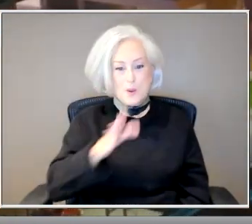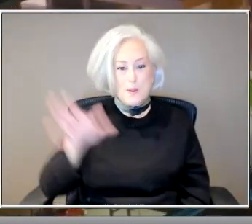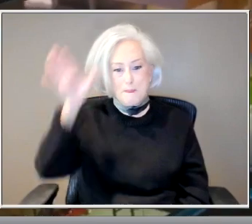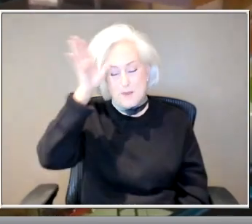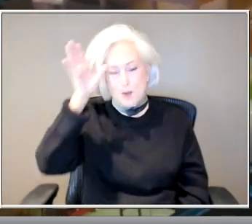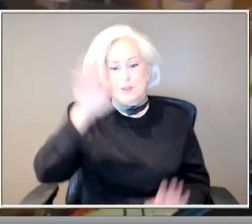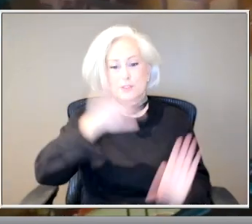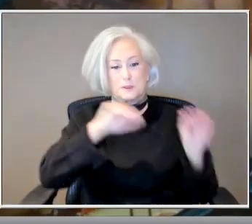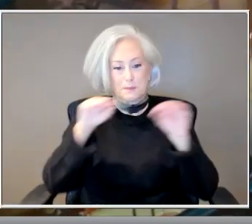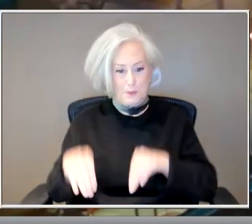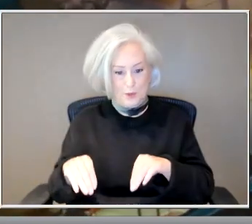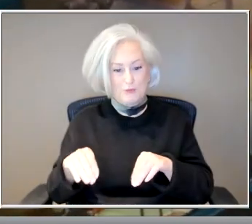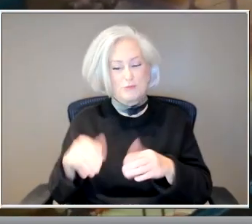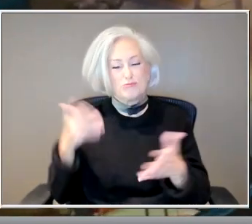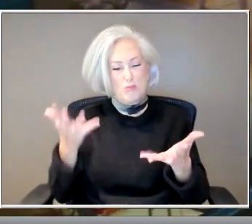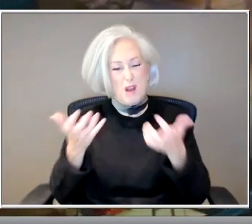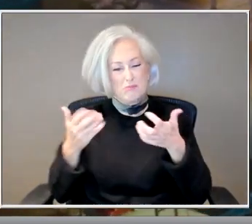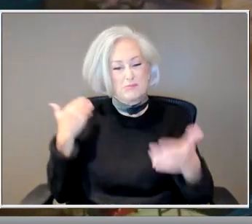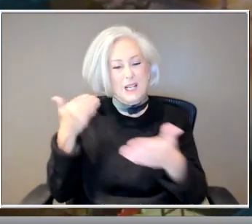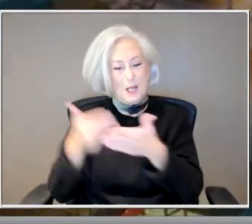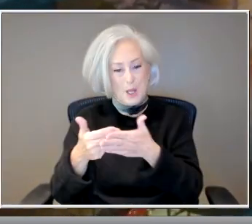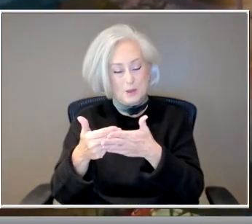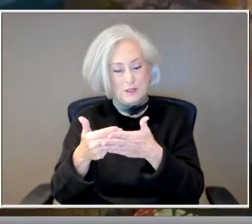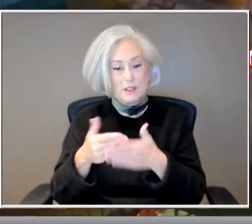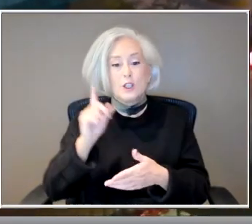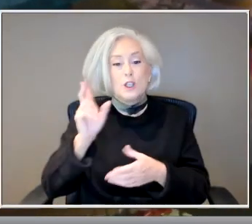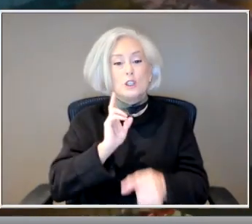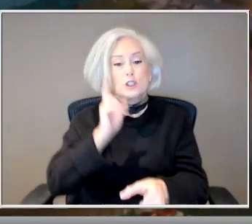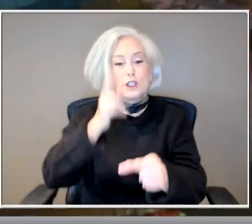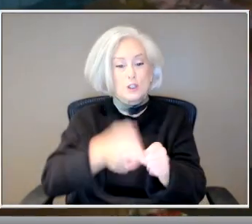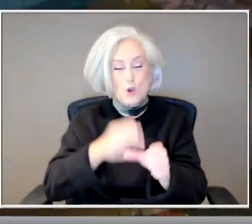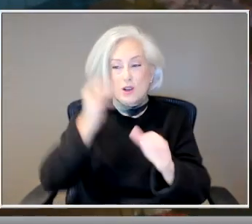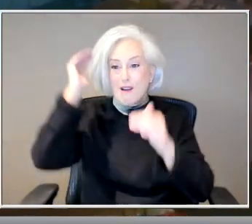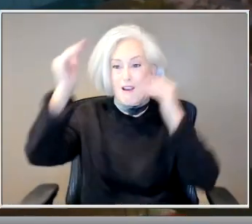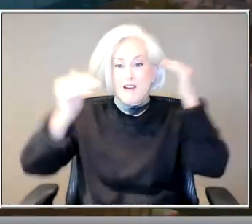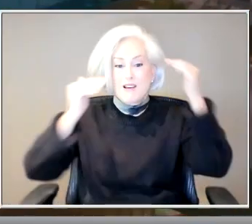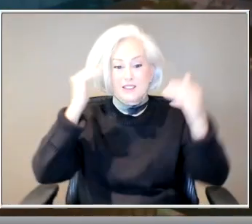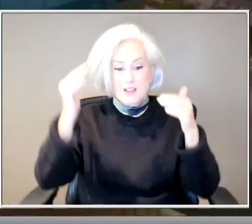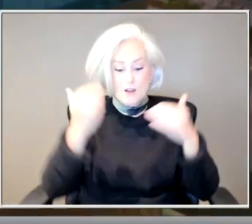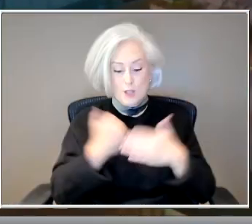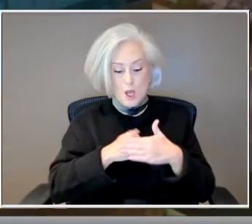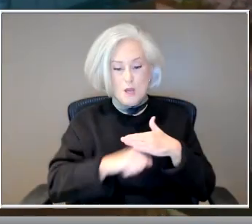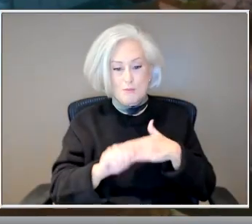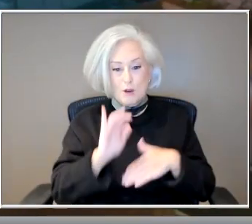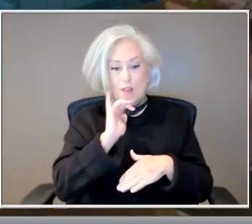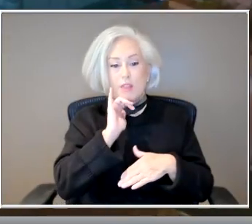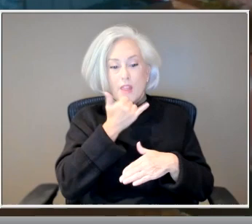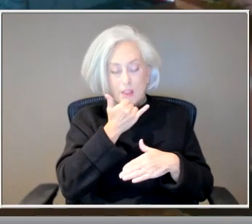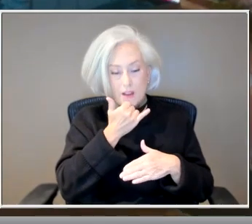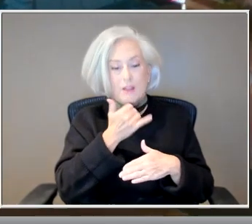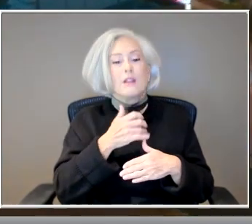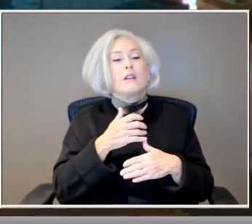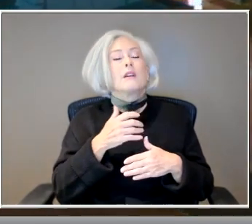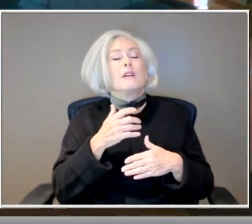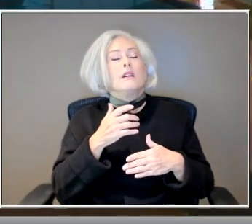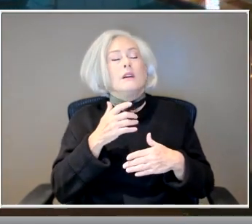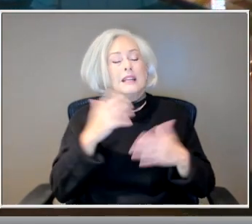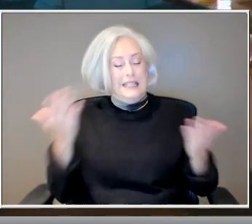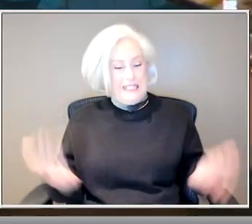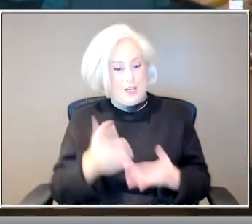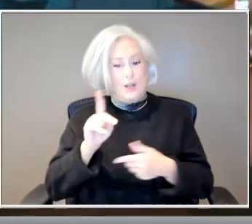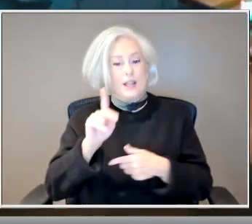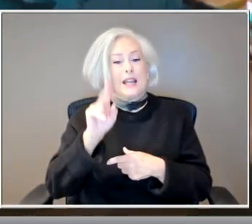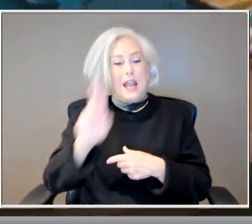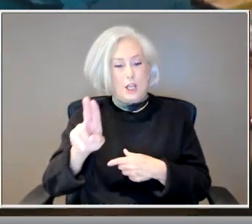She also joined the Adult Congenital Heart Disease Clinic right here at the University of Kansas Health System for her